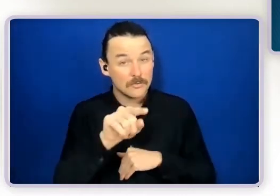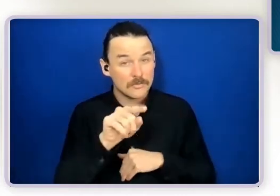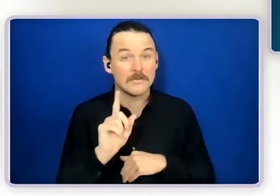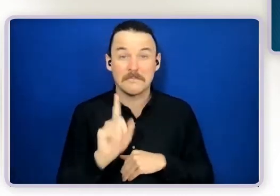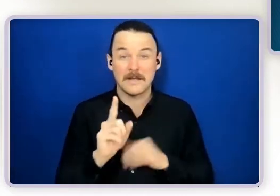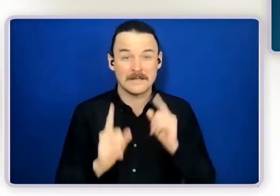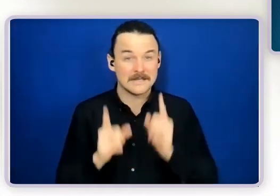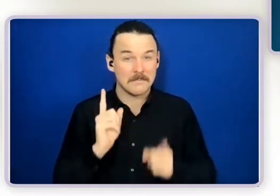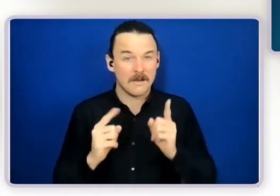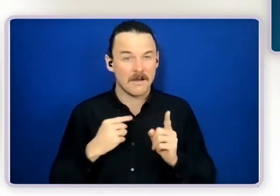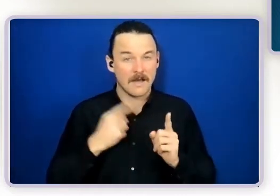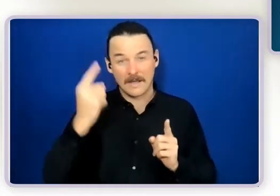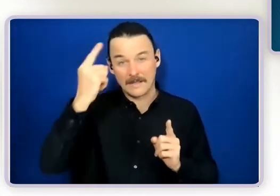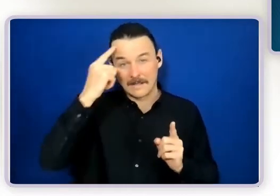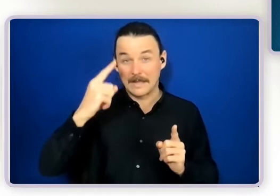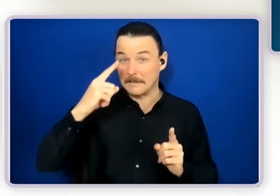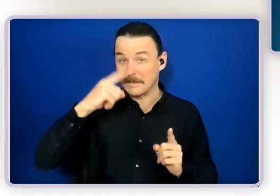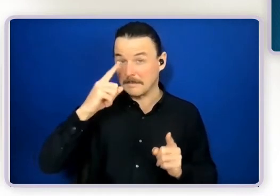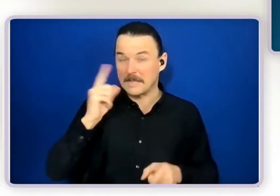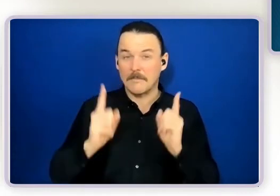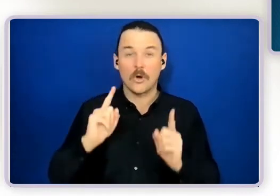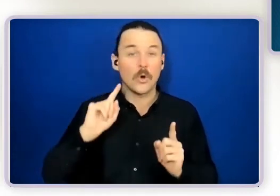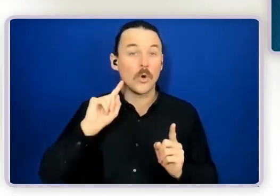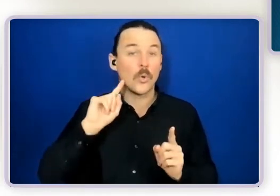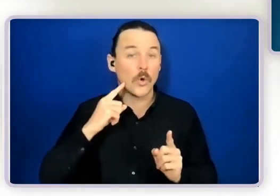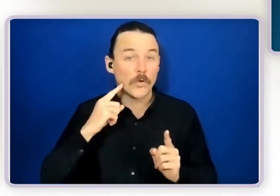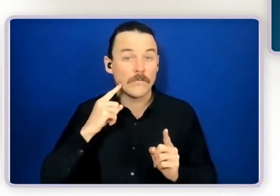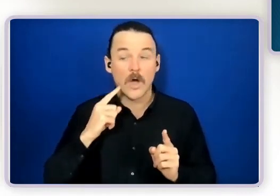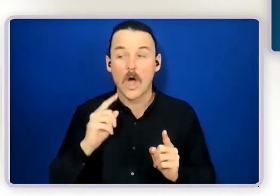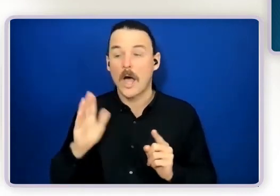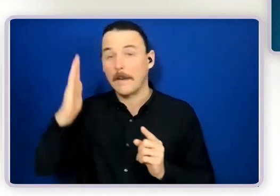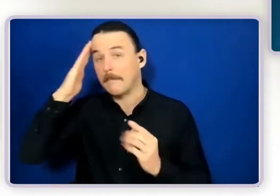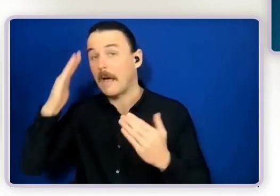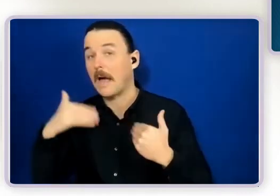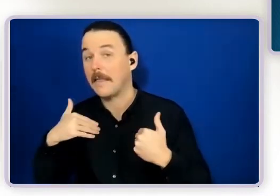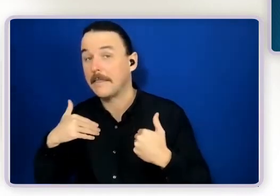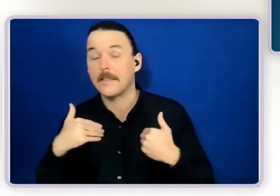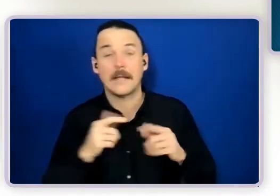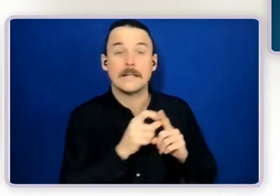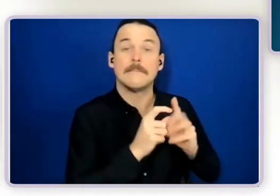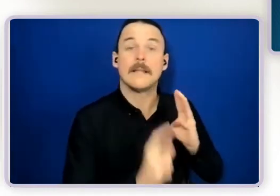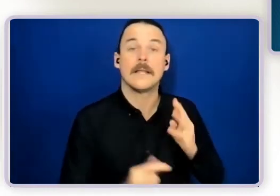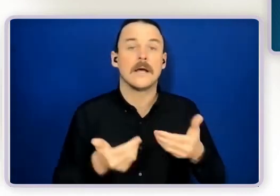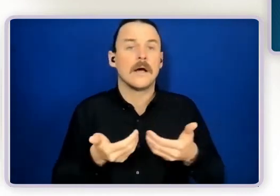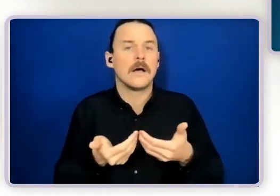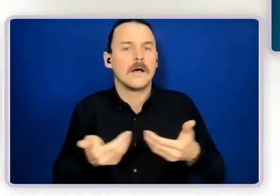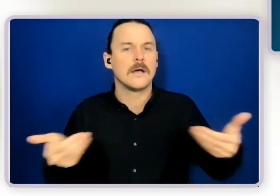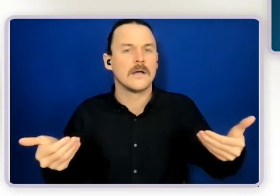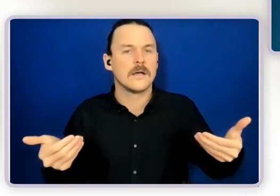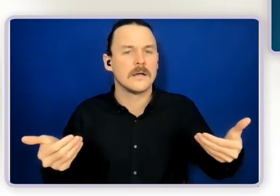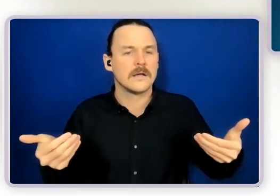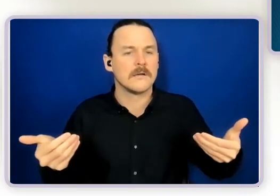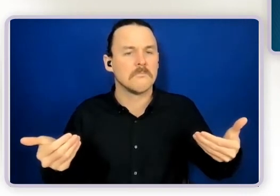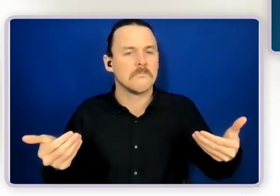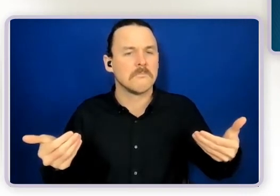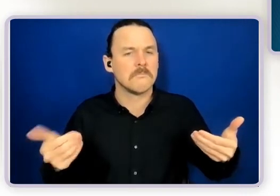health community with the disability community. It's almost like sometimes there's a view by some people that